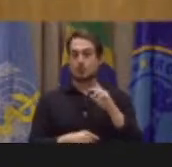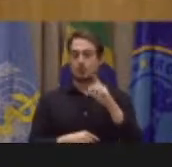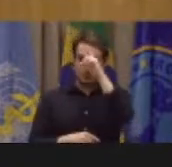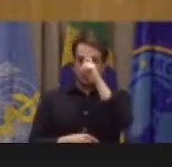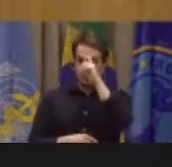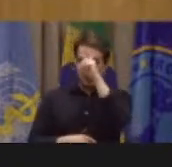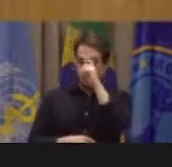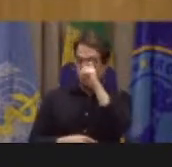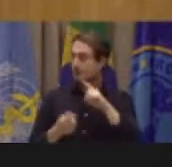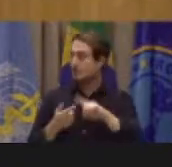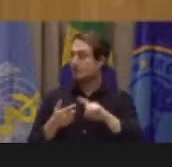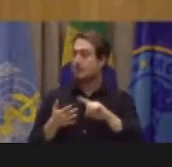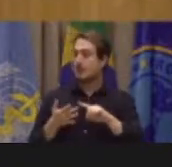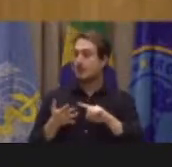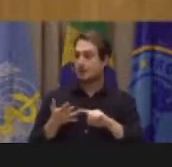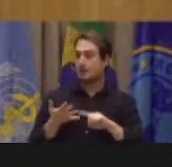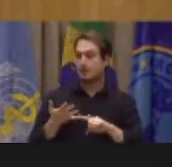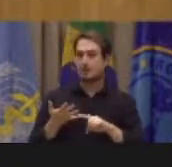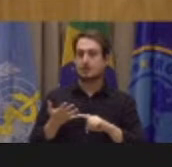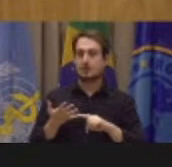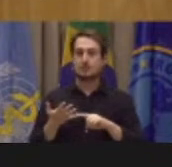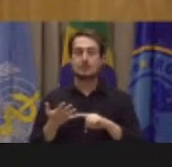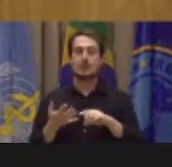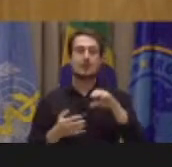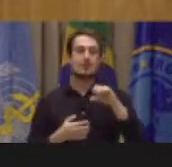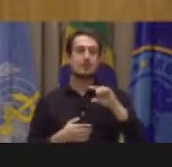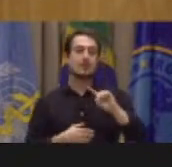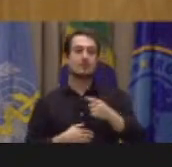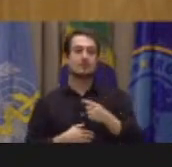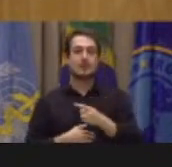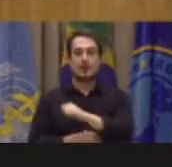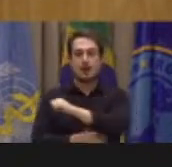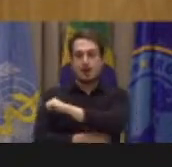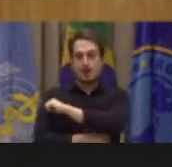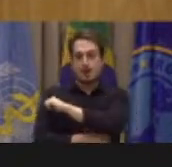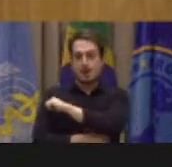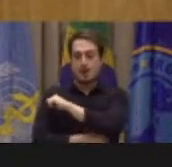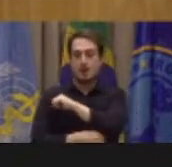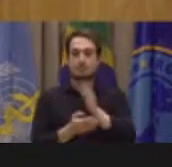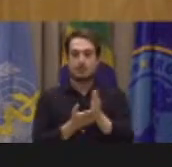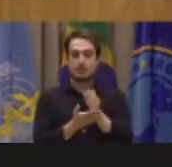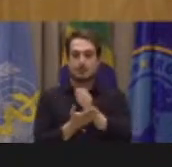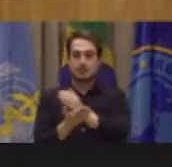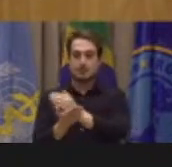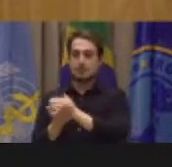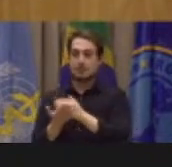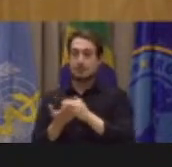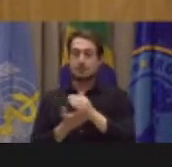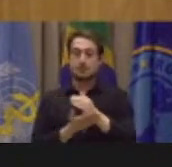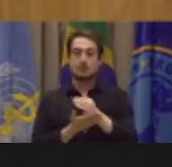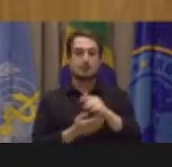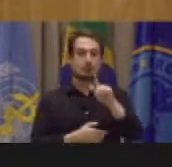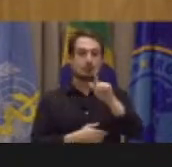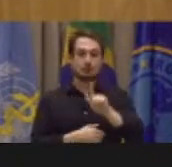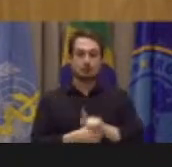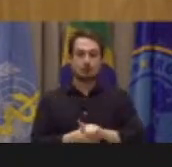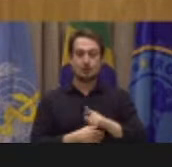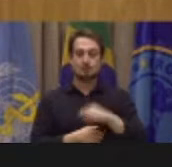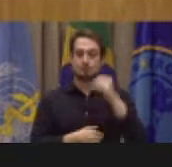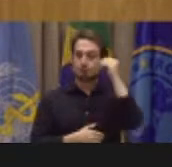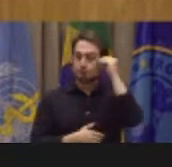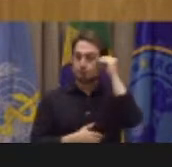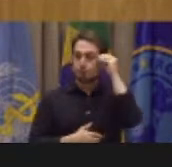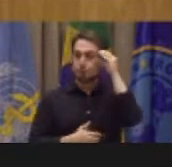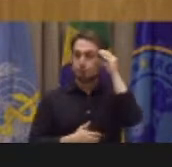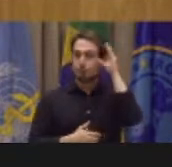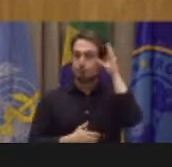through us, the hospital, say, if I'm not mistaken, 9,000 students on an annual basis, and they are the big